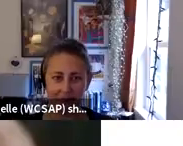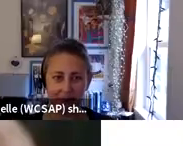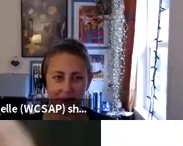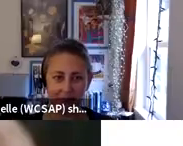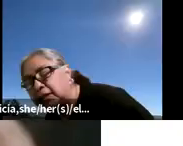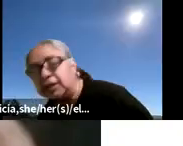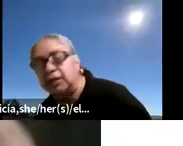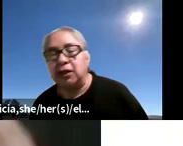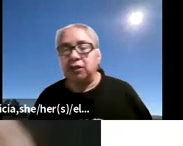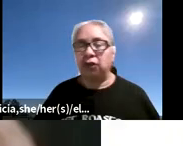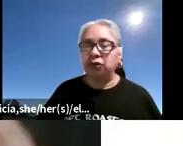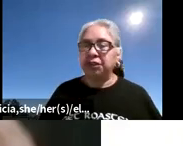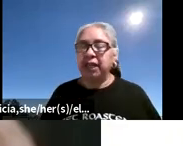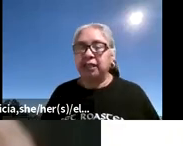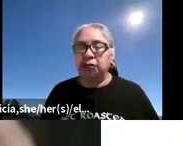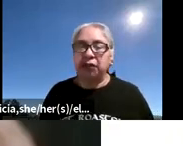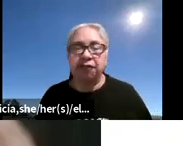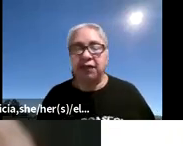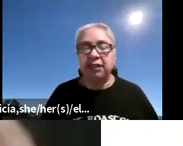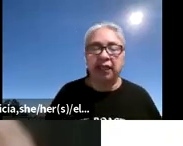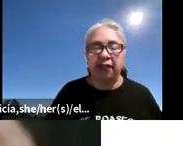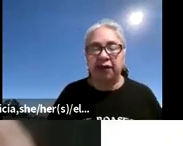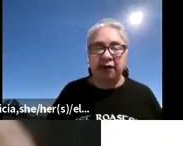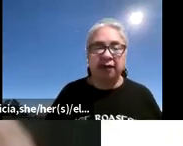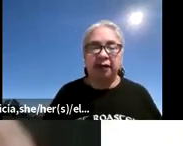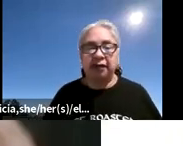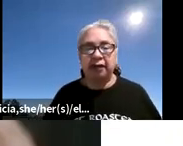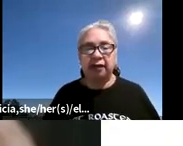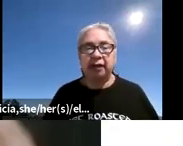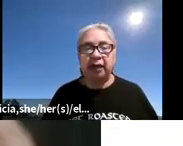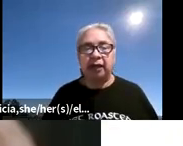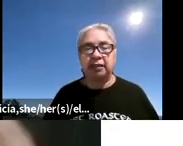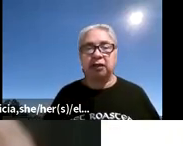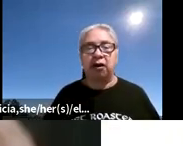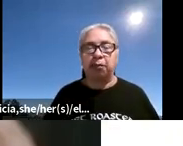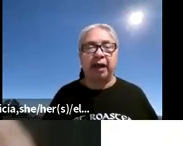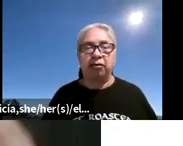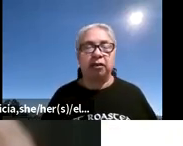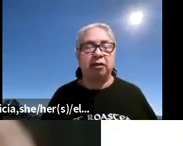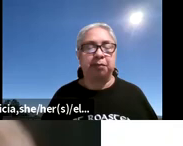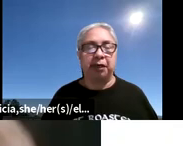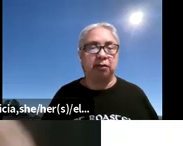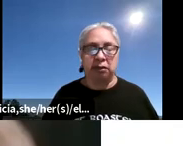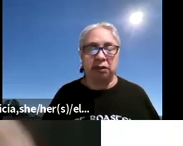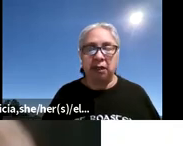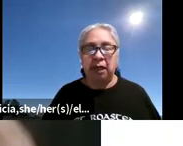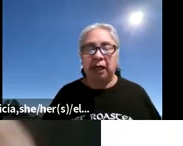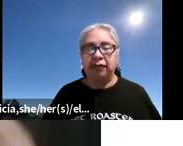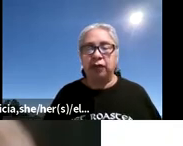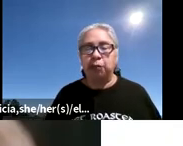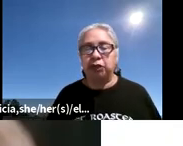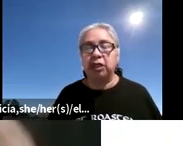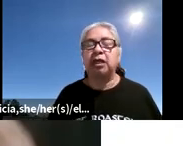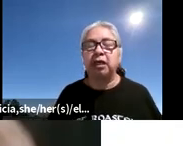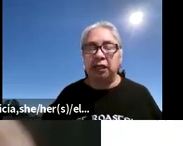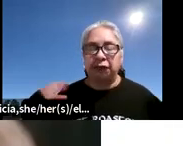A stretch and breathing. So you're standing with your feet together, and it's called mountain pose. And